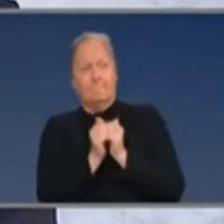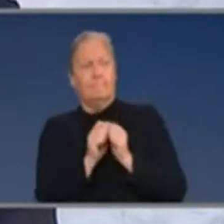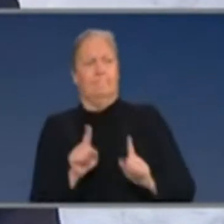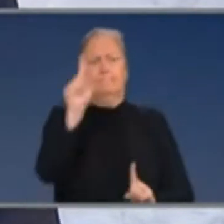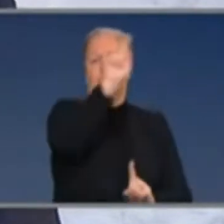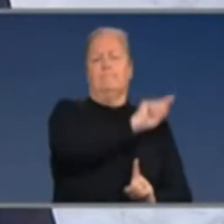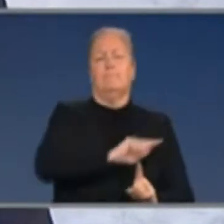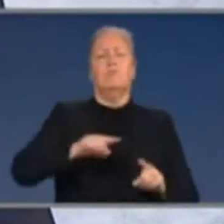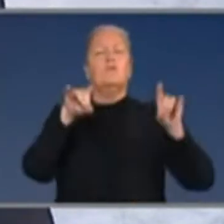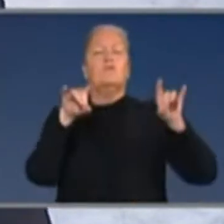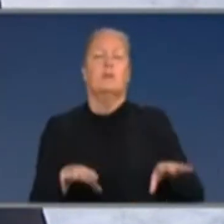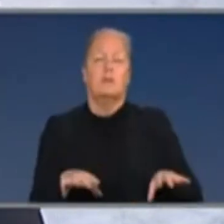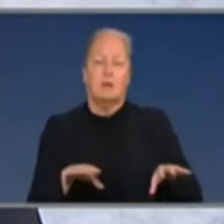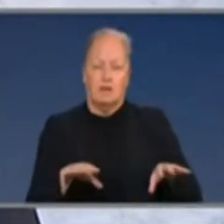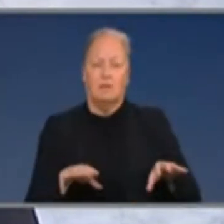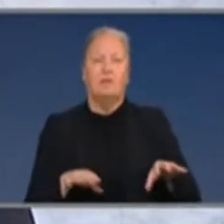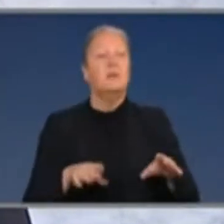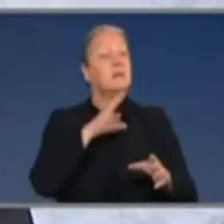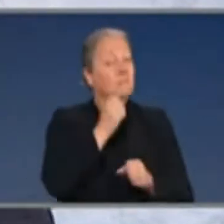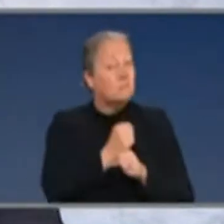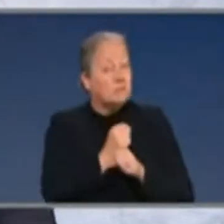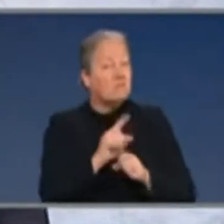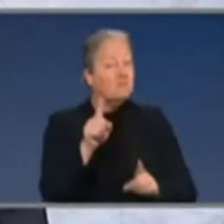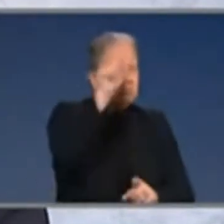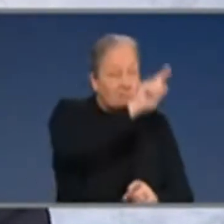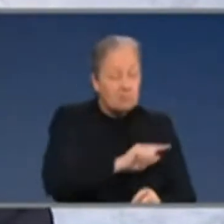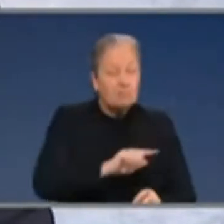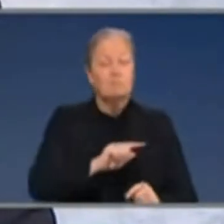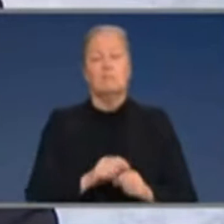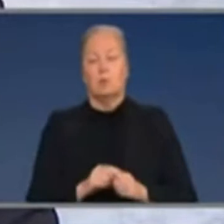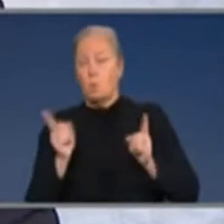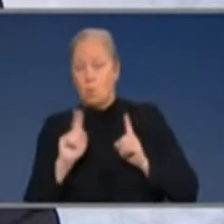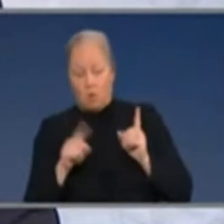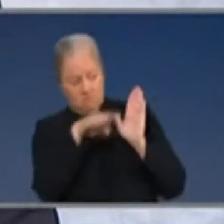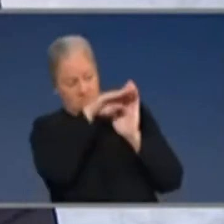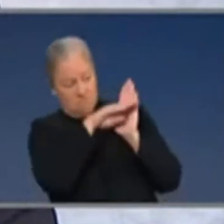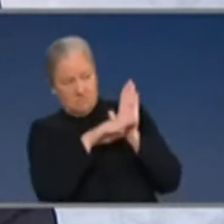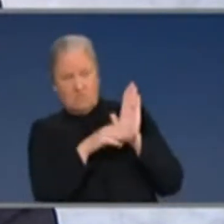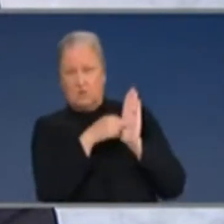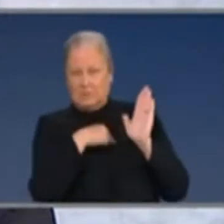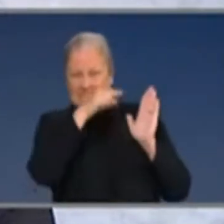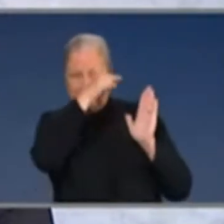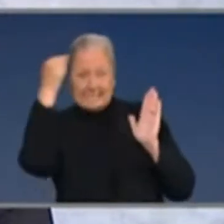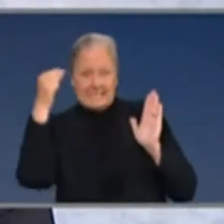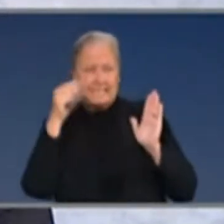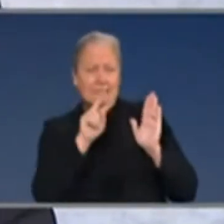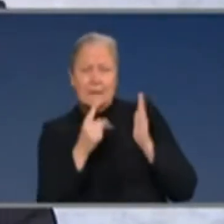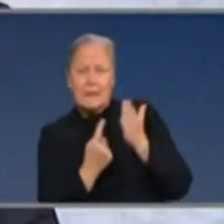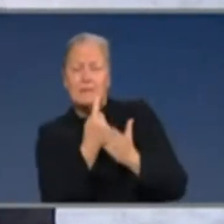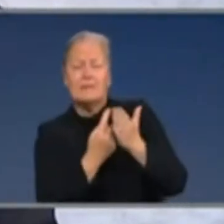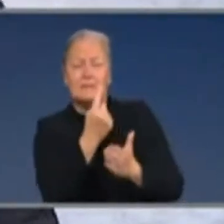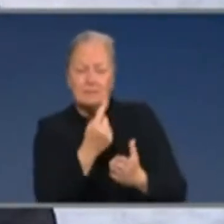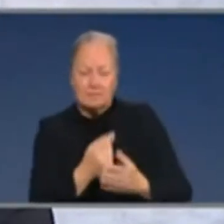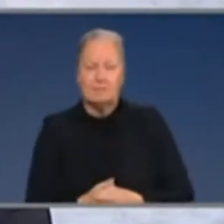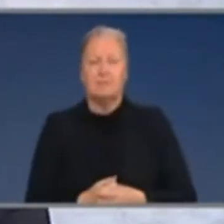territories who have significant roles to play in achieving the outcomes that are set out here in this agreement. This is not something the Commonwealth